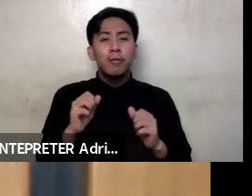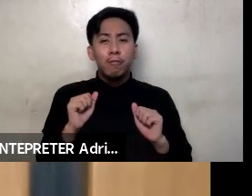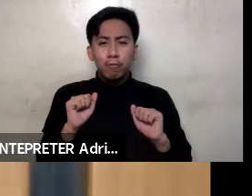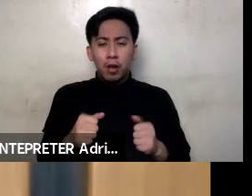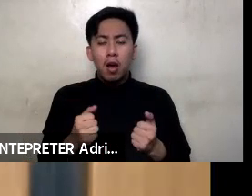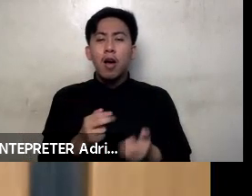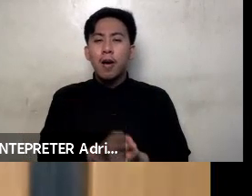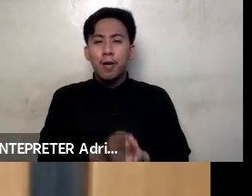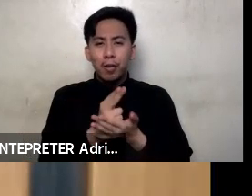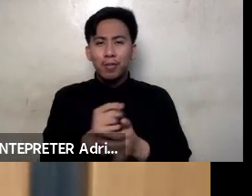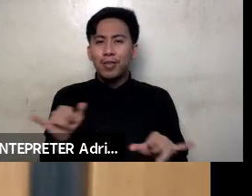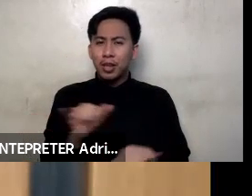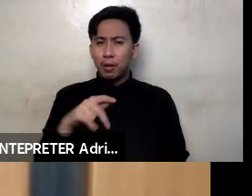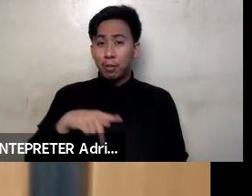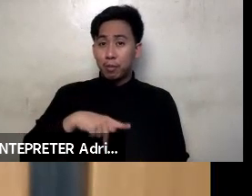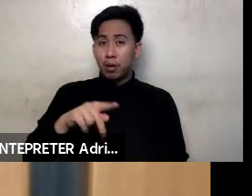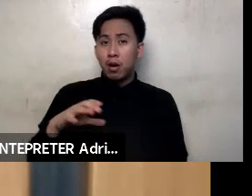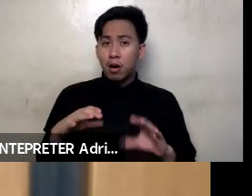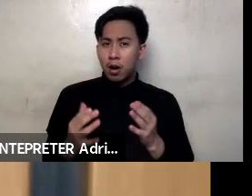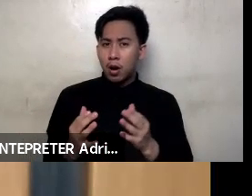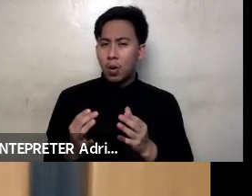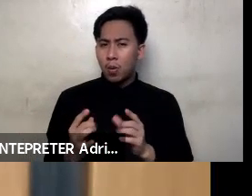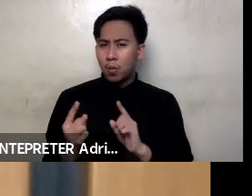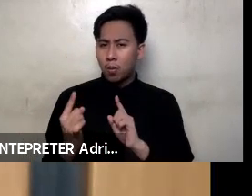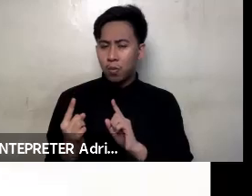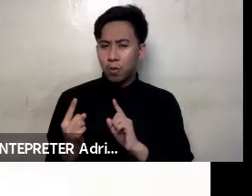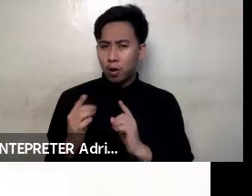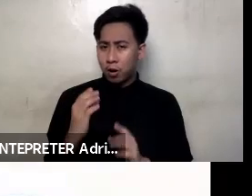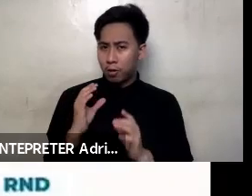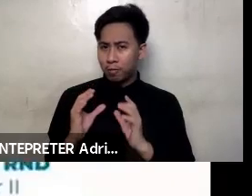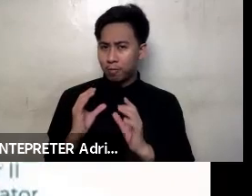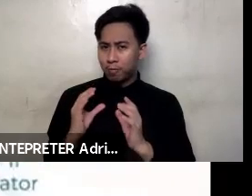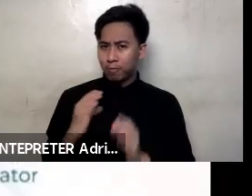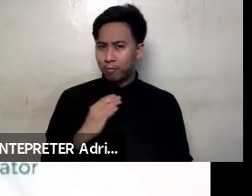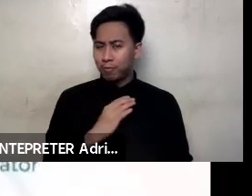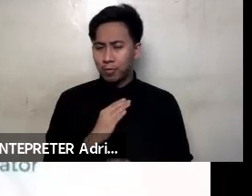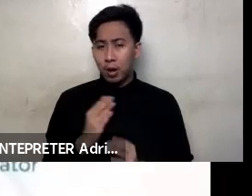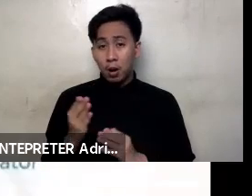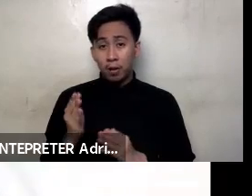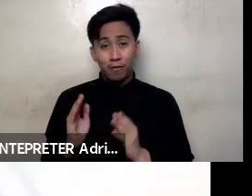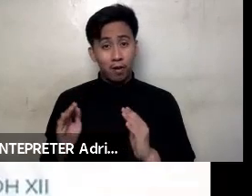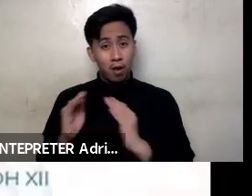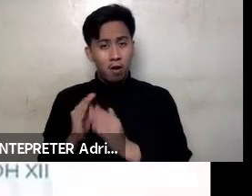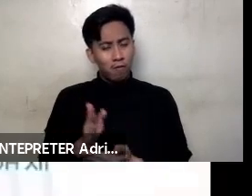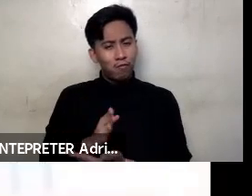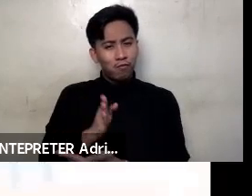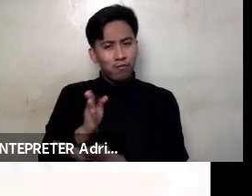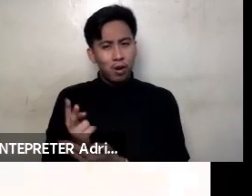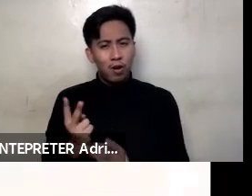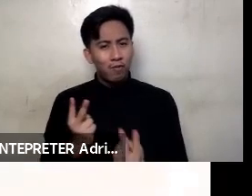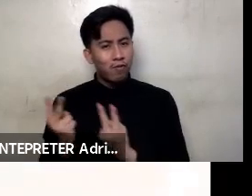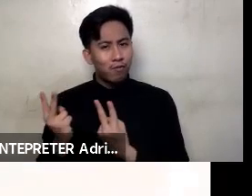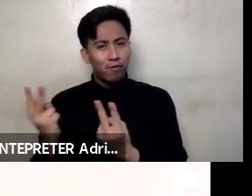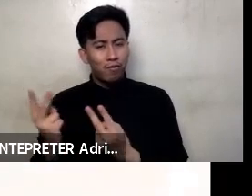class, one-on-one counseling, house-to-house visitation, Nutri-Talk, and